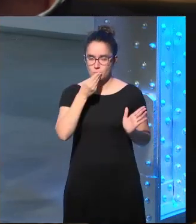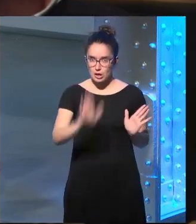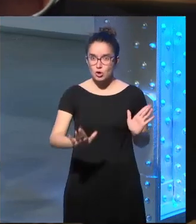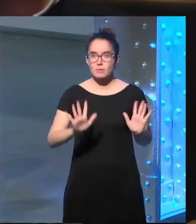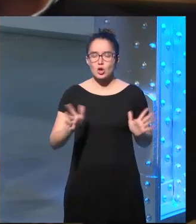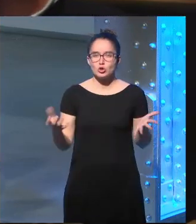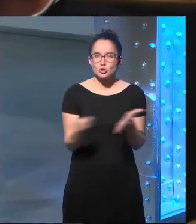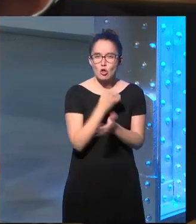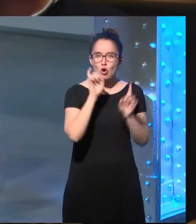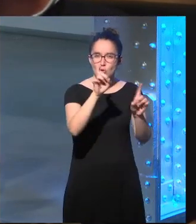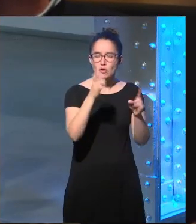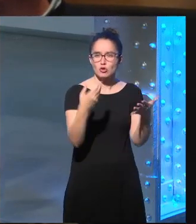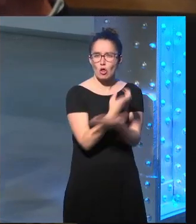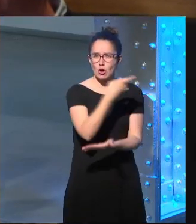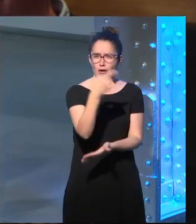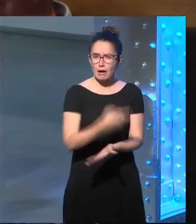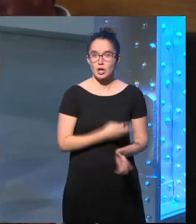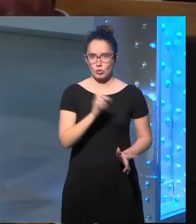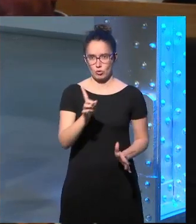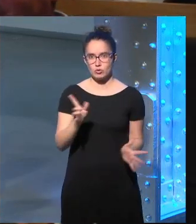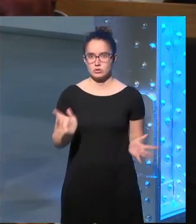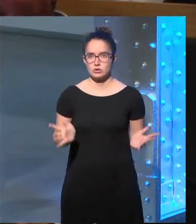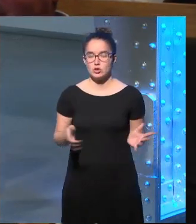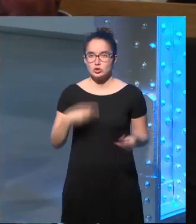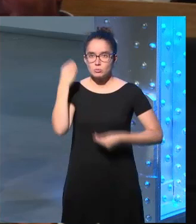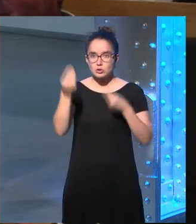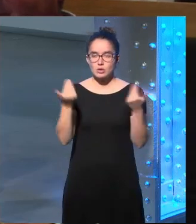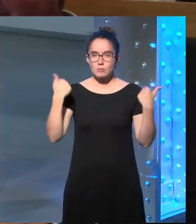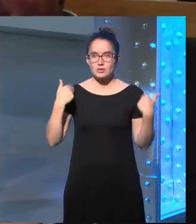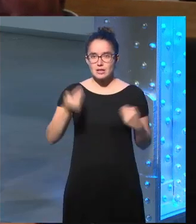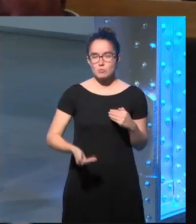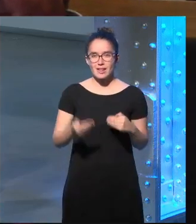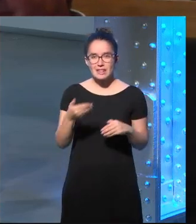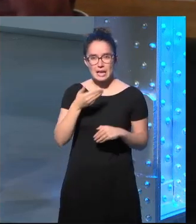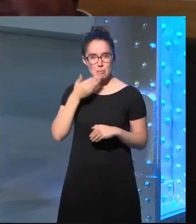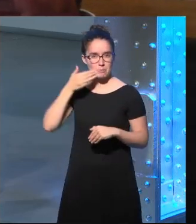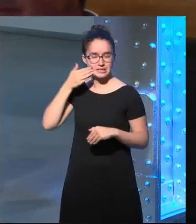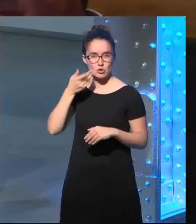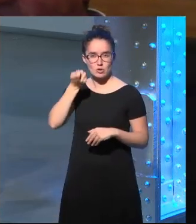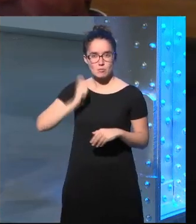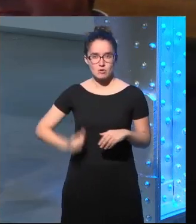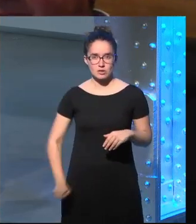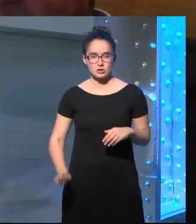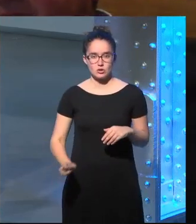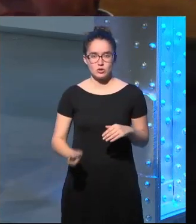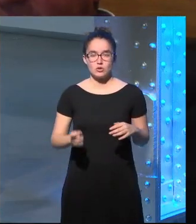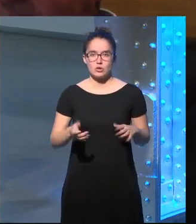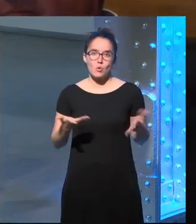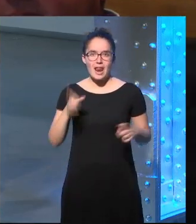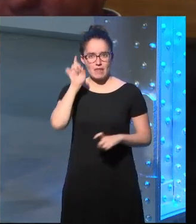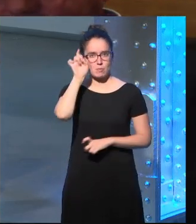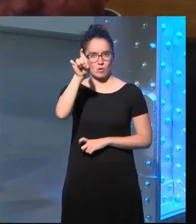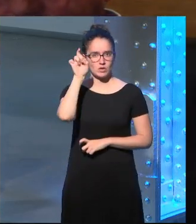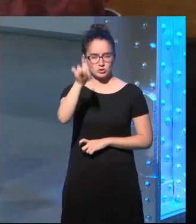but that we could not blame it for everything. And I think that one of the important things is the